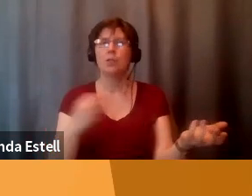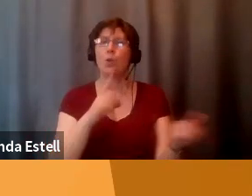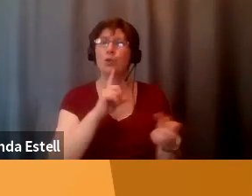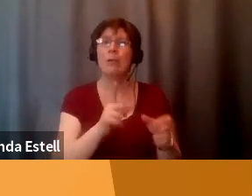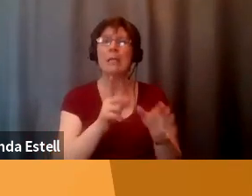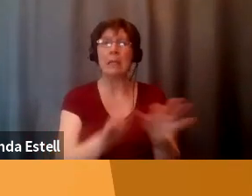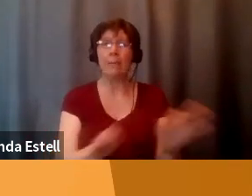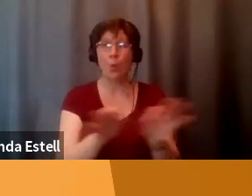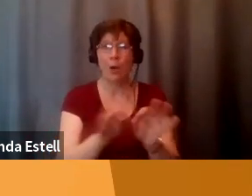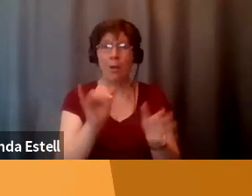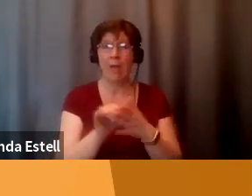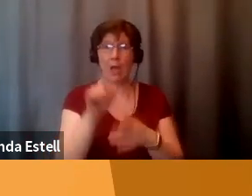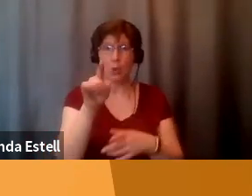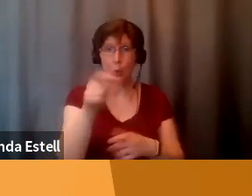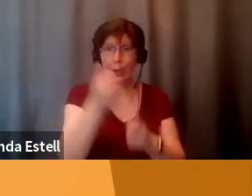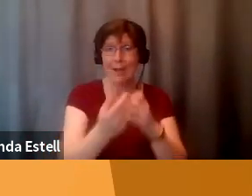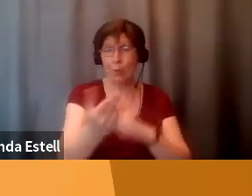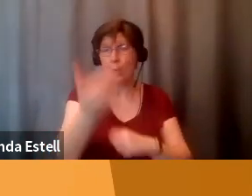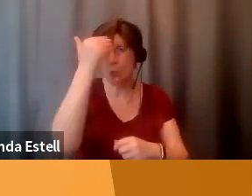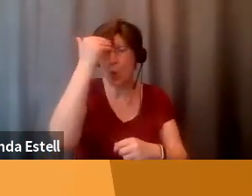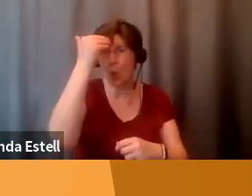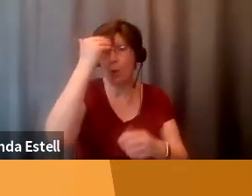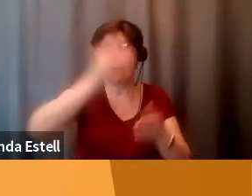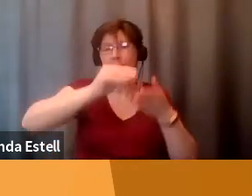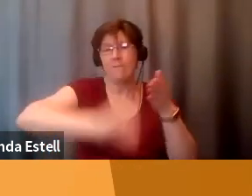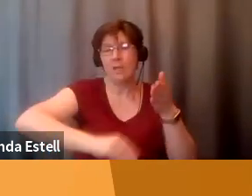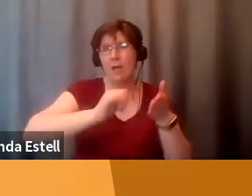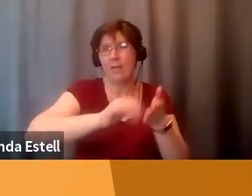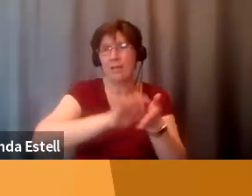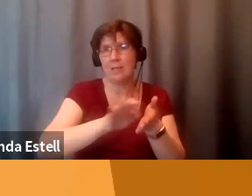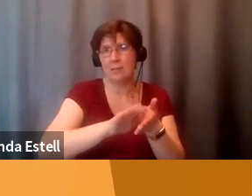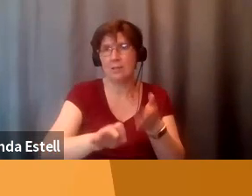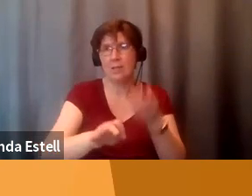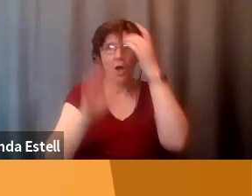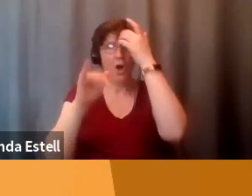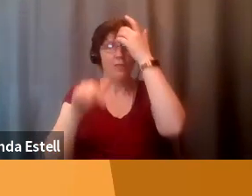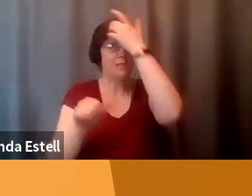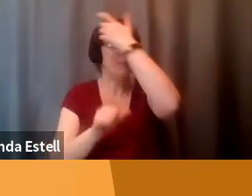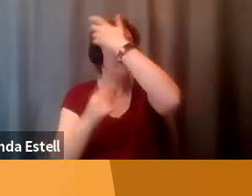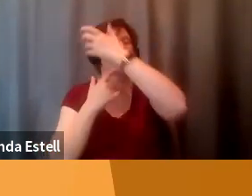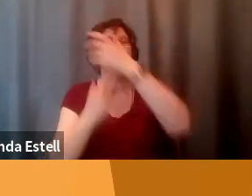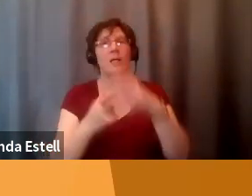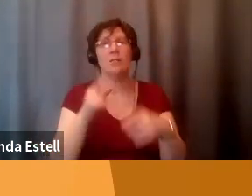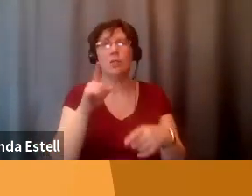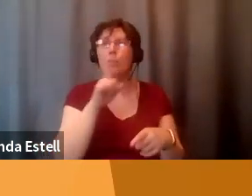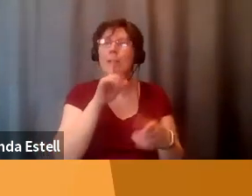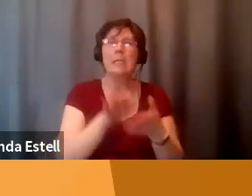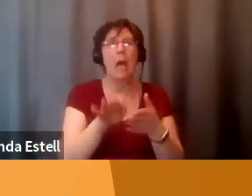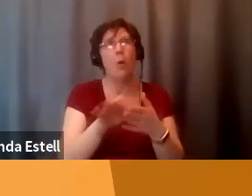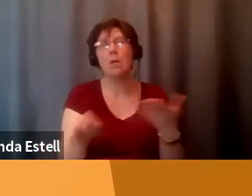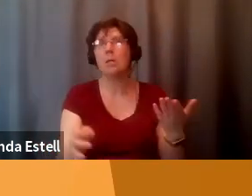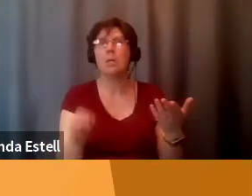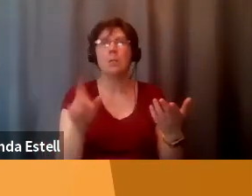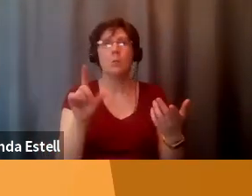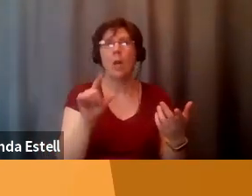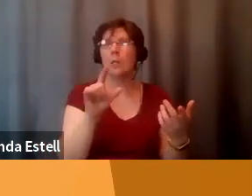that you and everyone you know fill out the census. On this page, it says a You Be Counted 2020 census,